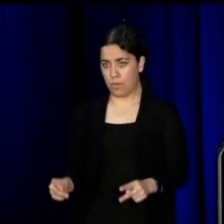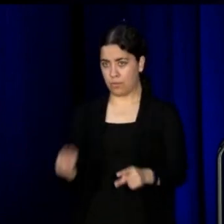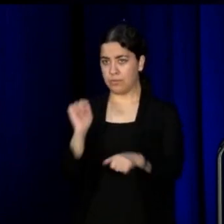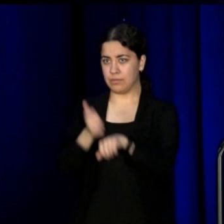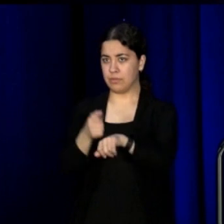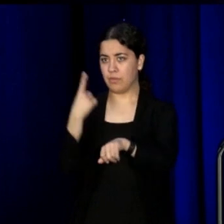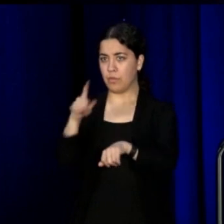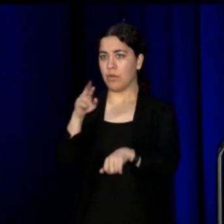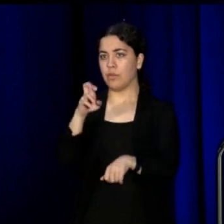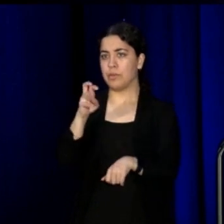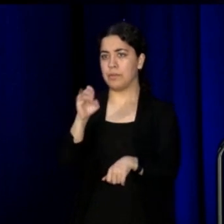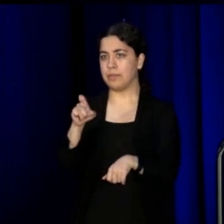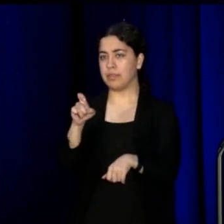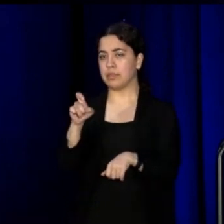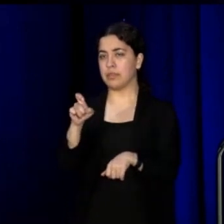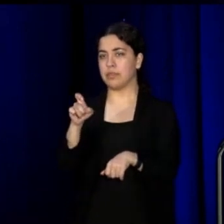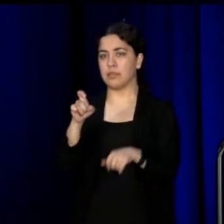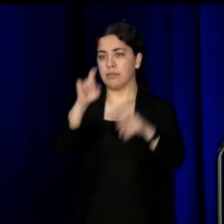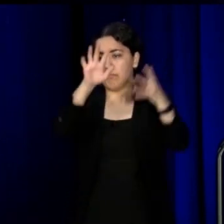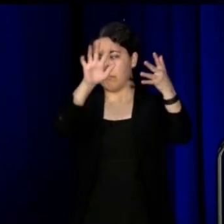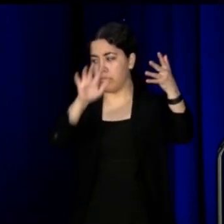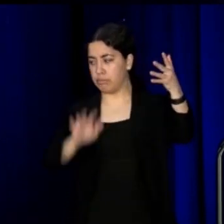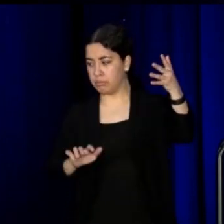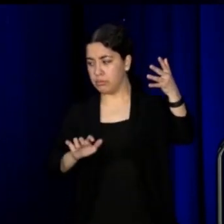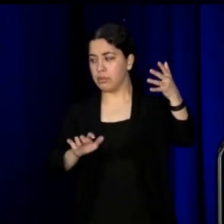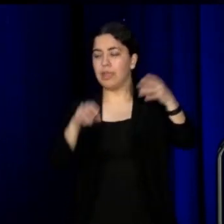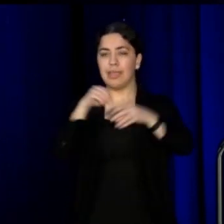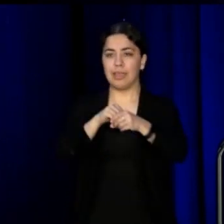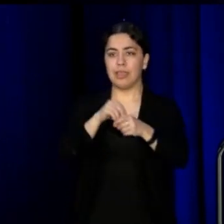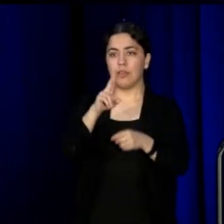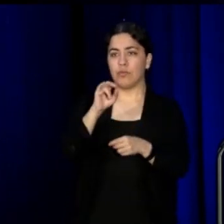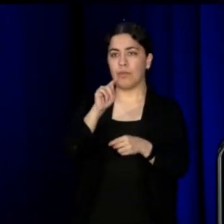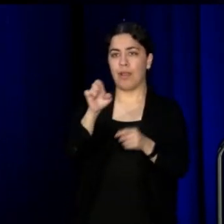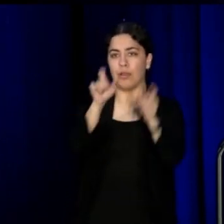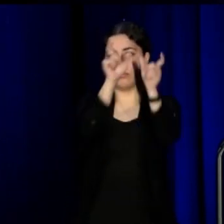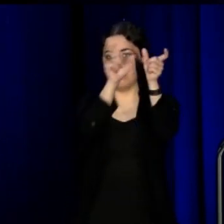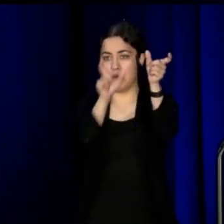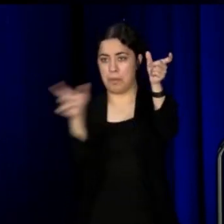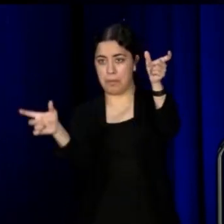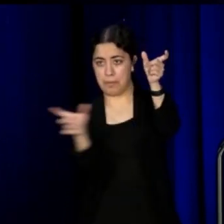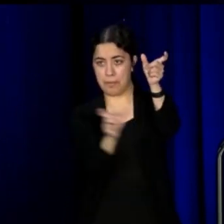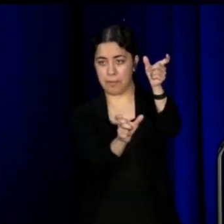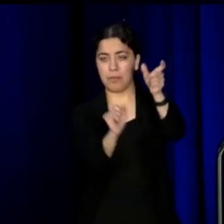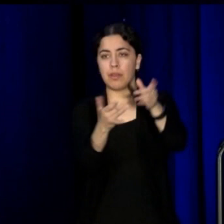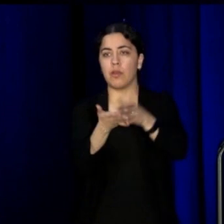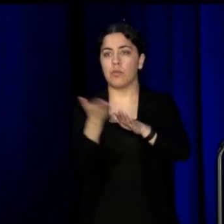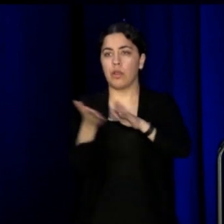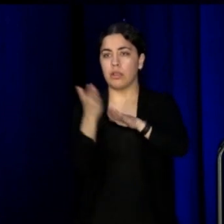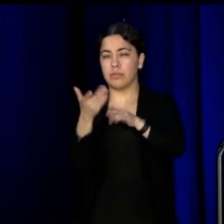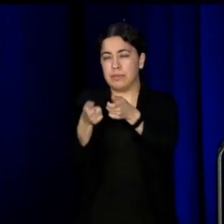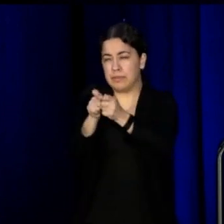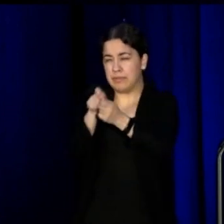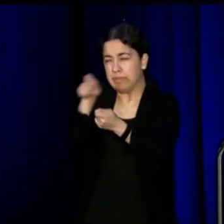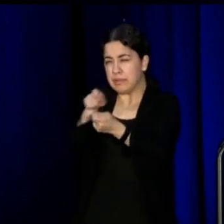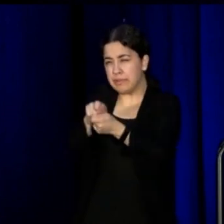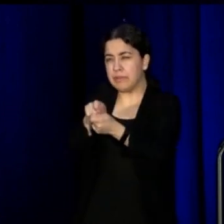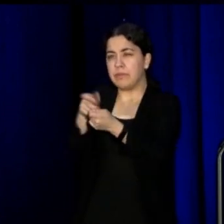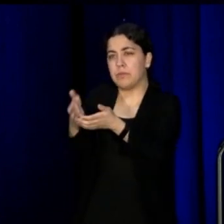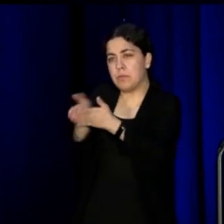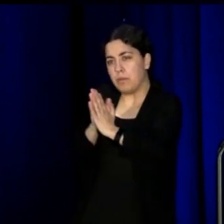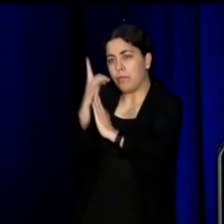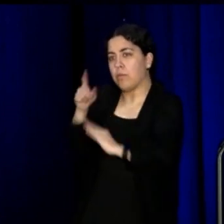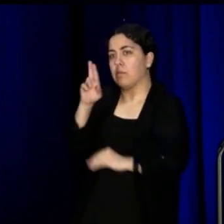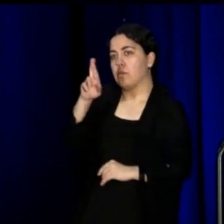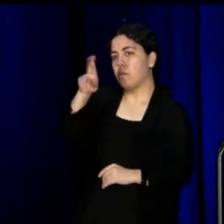a Remix route, where you can create a route that that runs for the request for a particular URL and a page